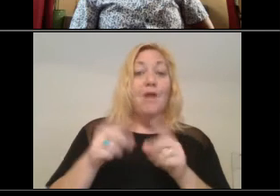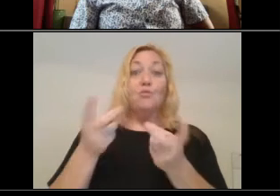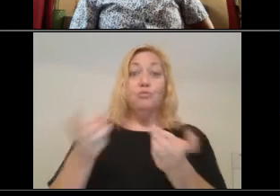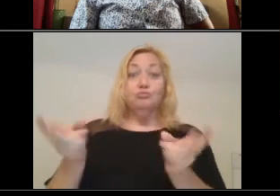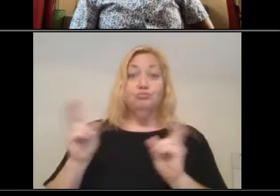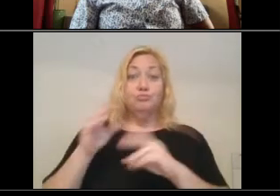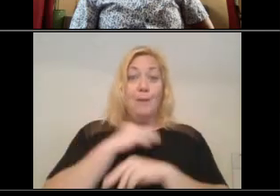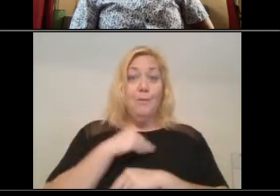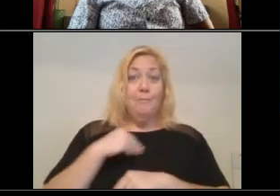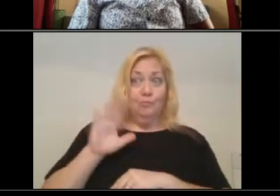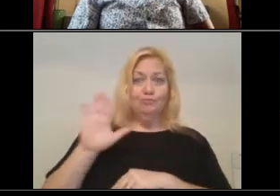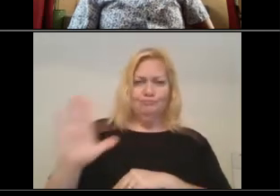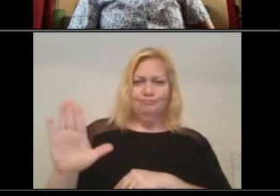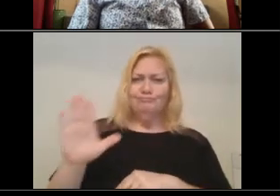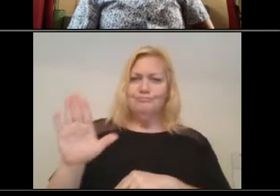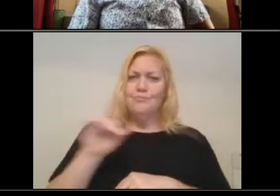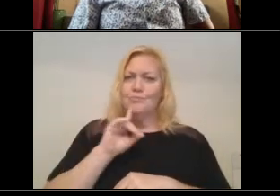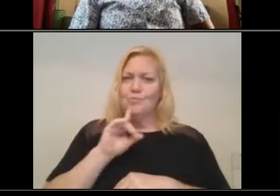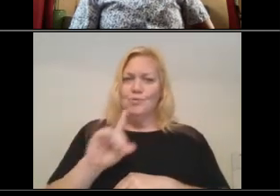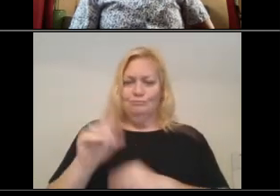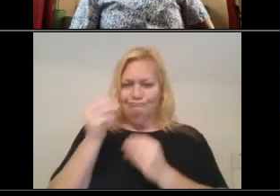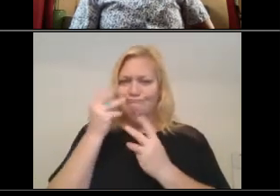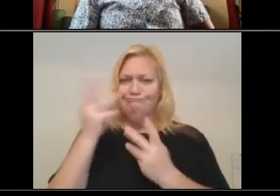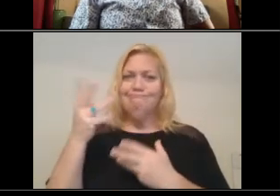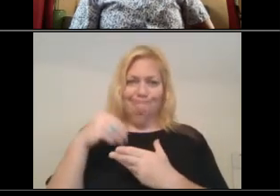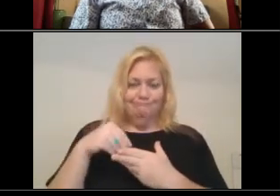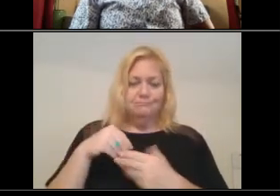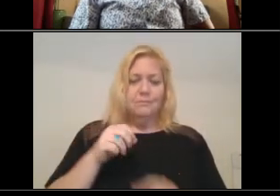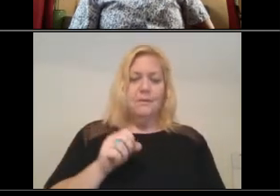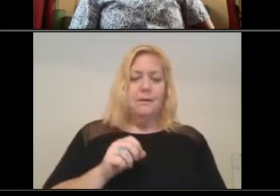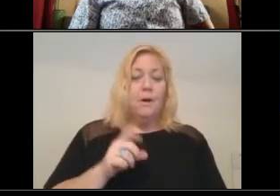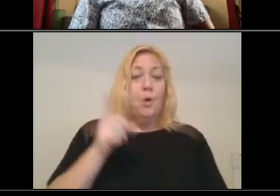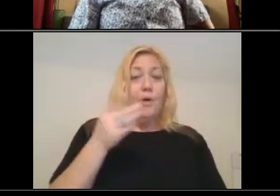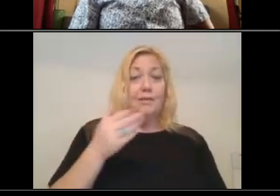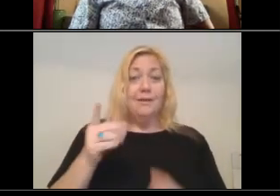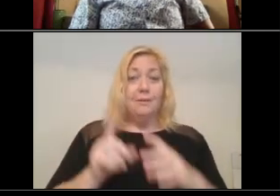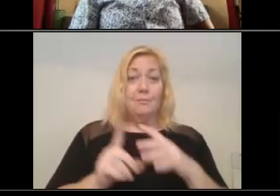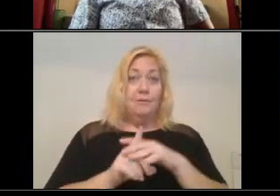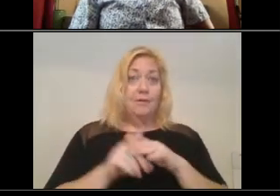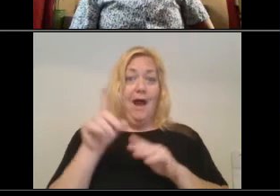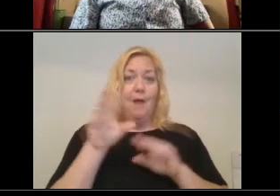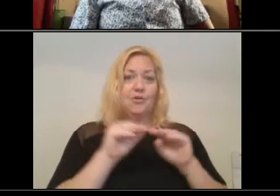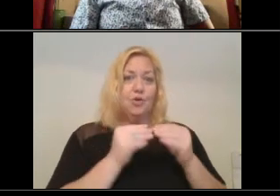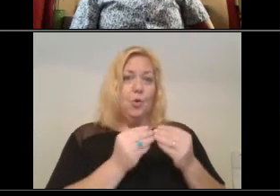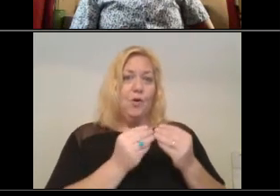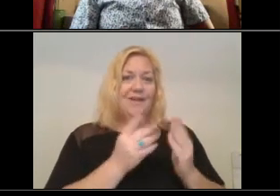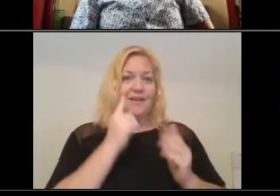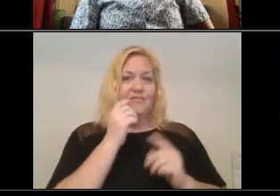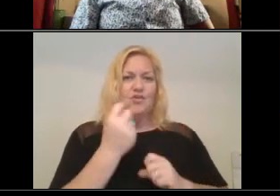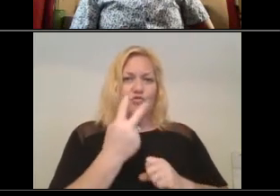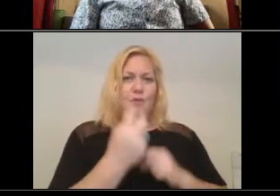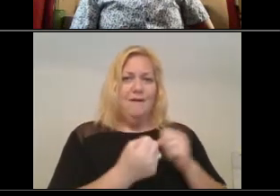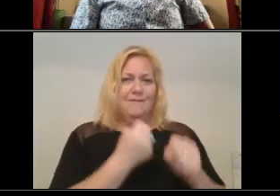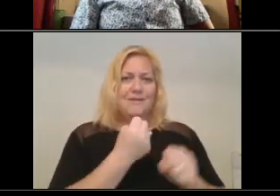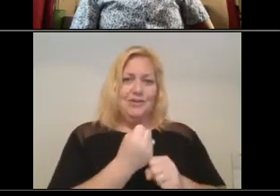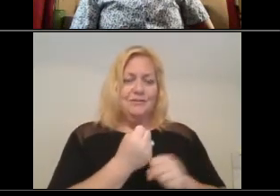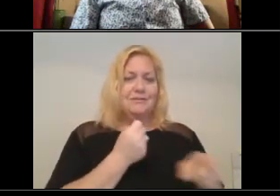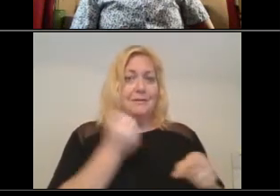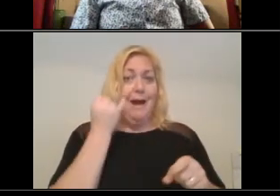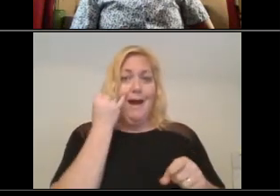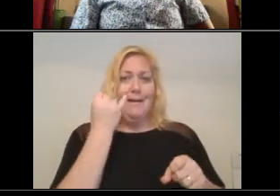members. But I do want to say there's one thing that pops in my head. I was an organizer for 12 years, and this idea